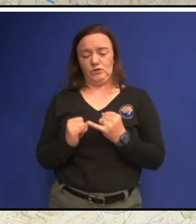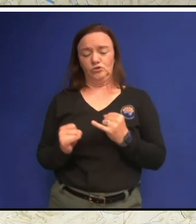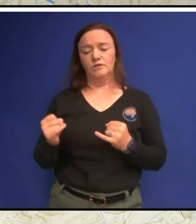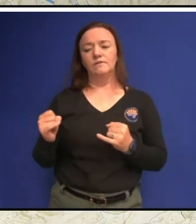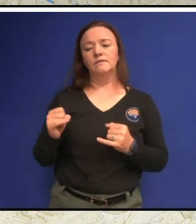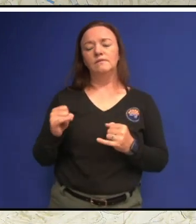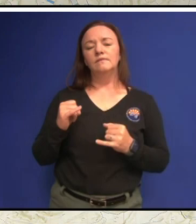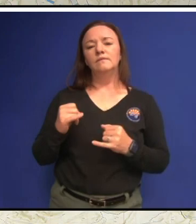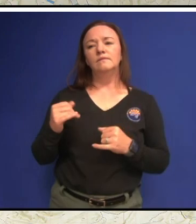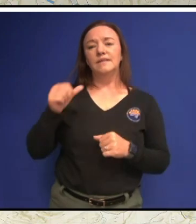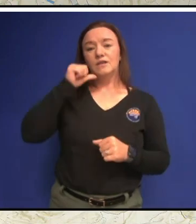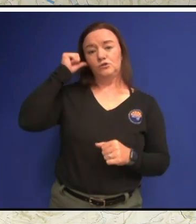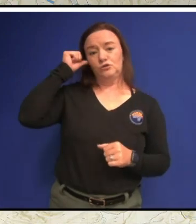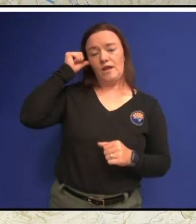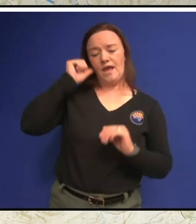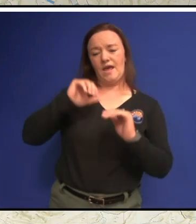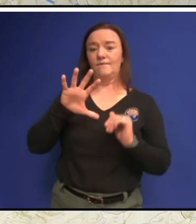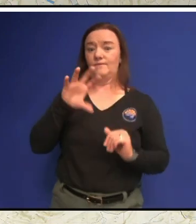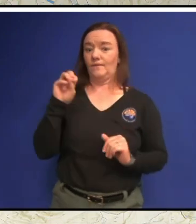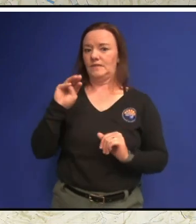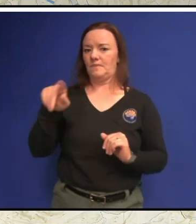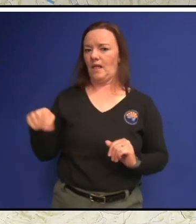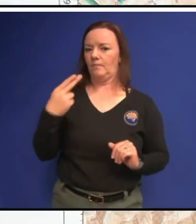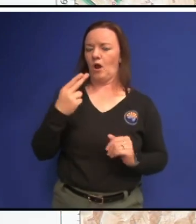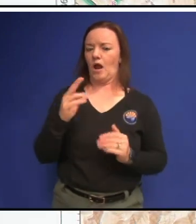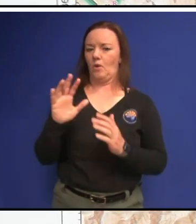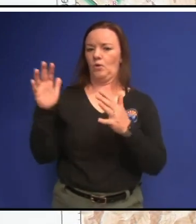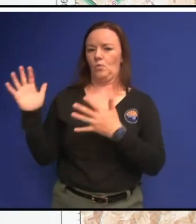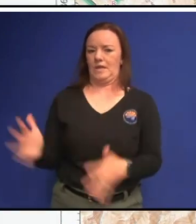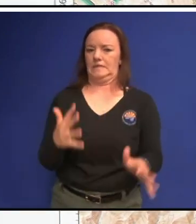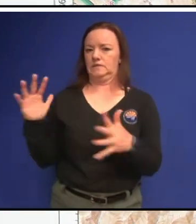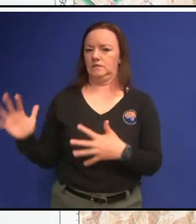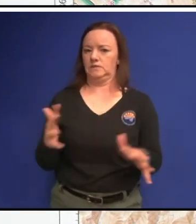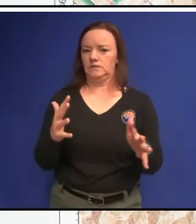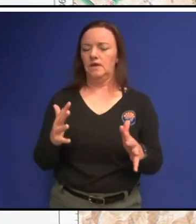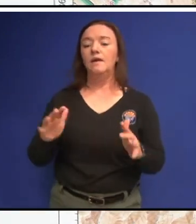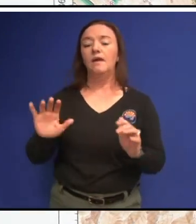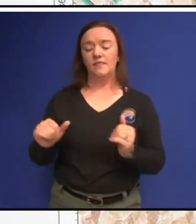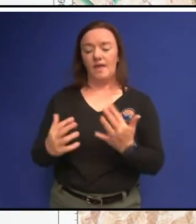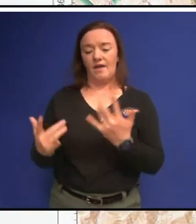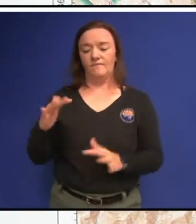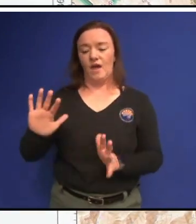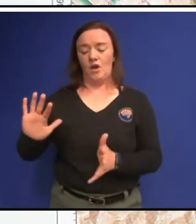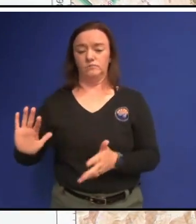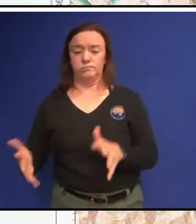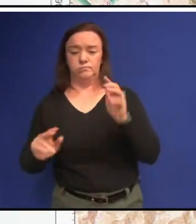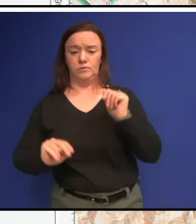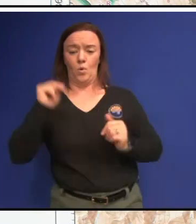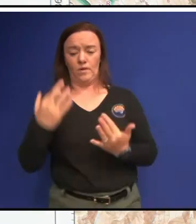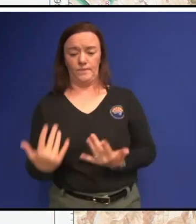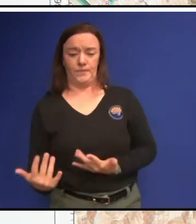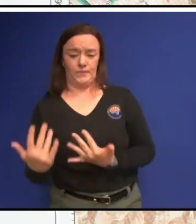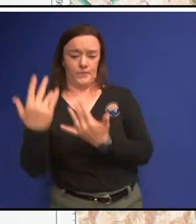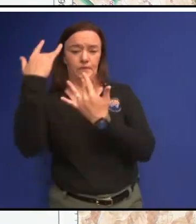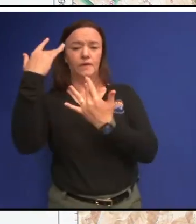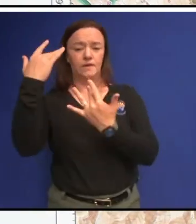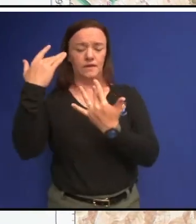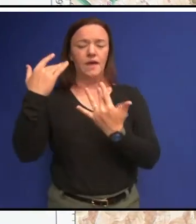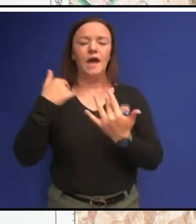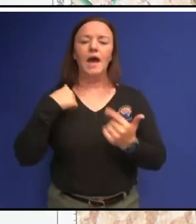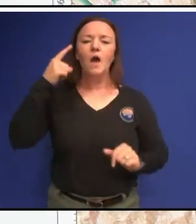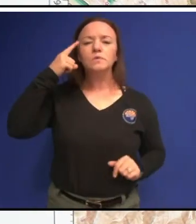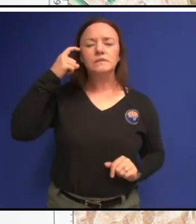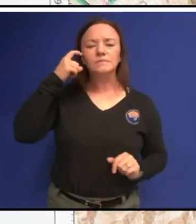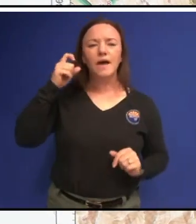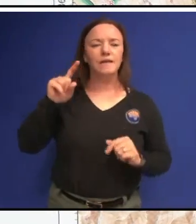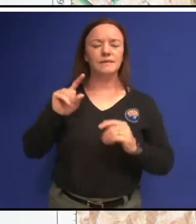under 50-mile-an-hour winds down to the south, this fire moved north, and then I would suspect once it got up on this